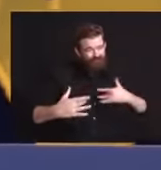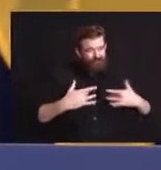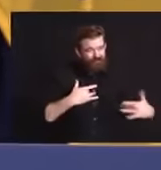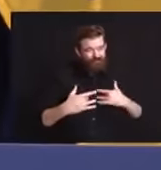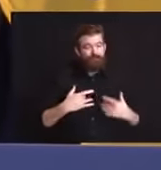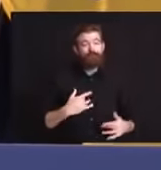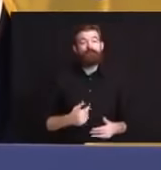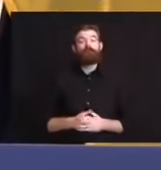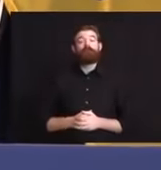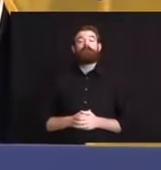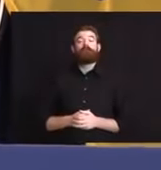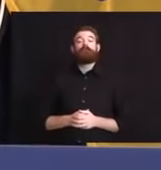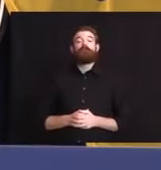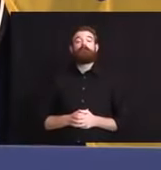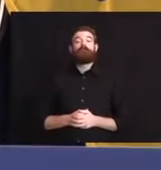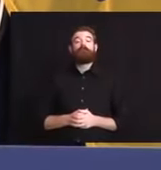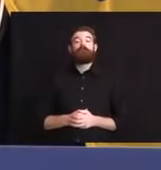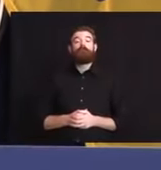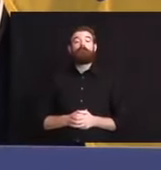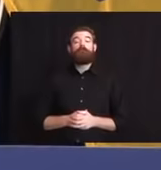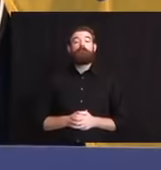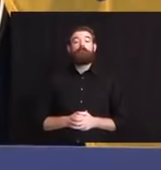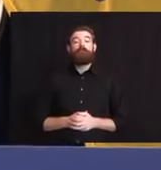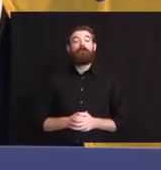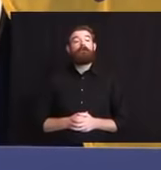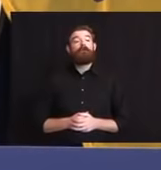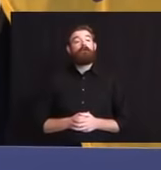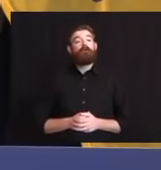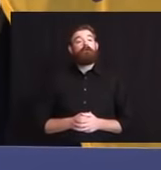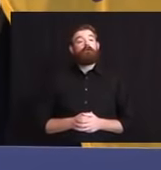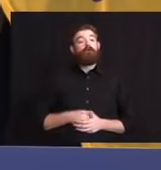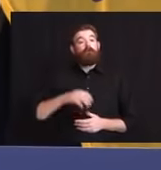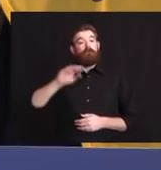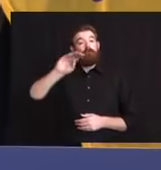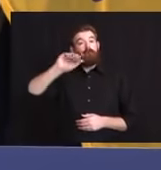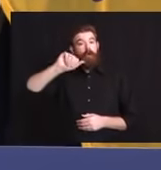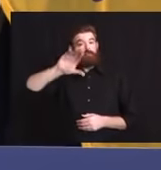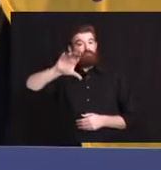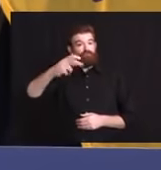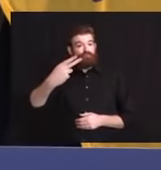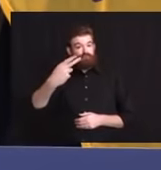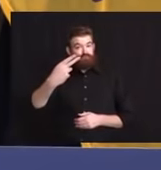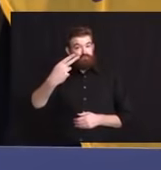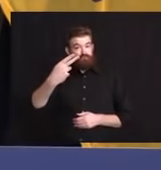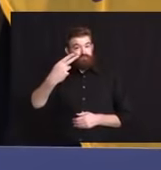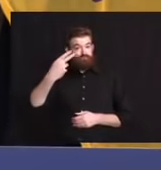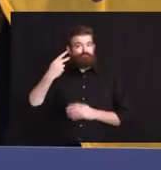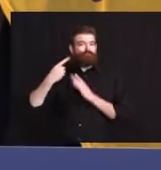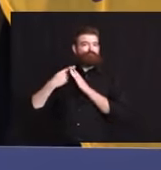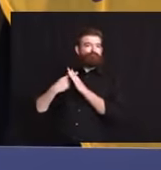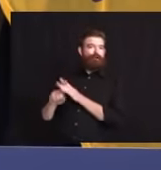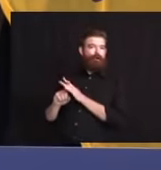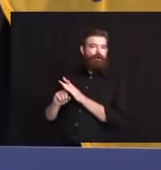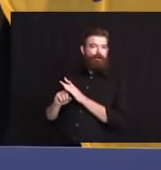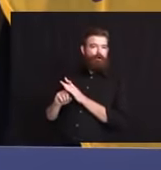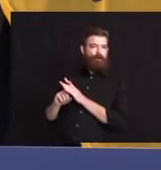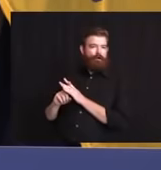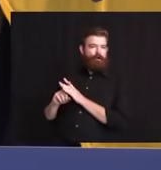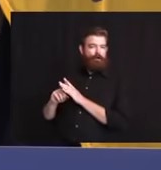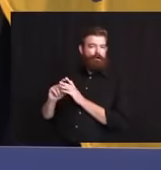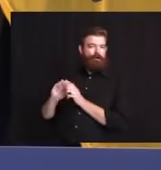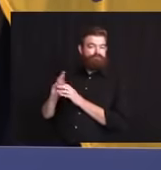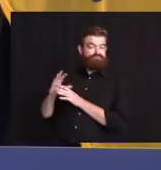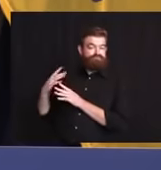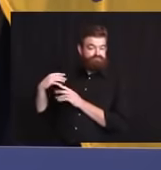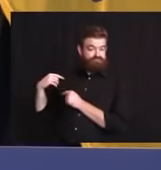years more than we know about this than we knew 6 months ago. Yeah. And so the medical community, not just in New Jersey, around the country and